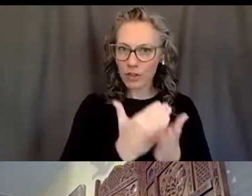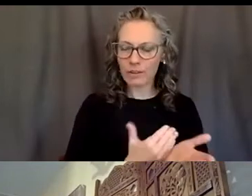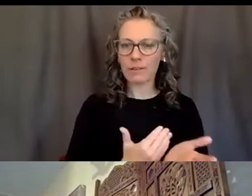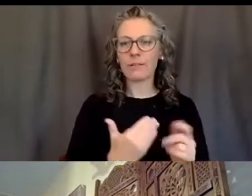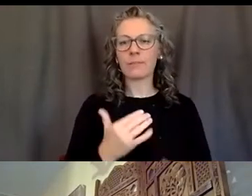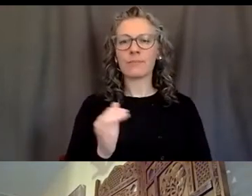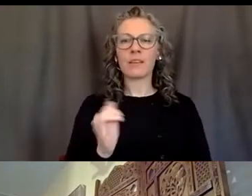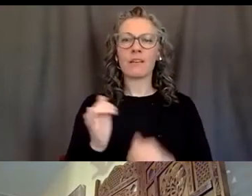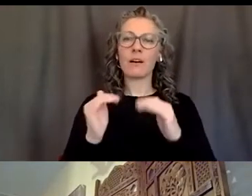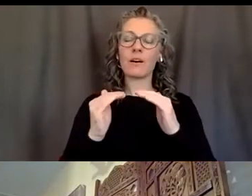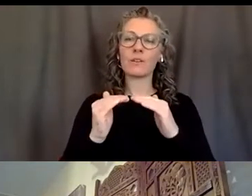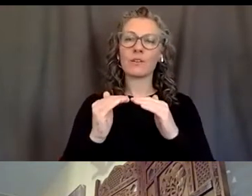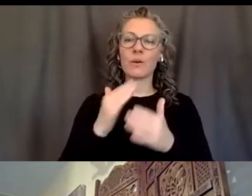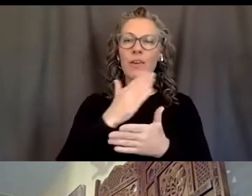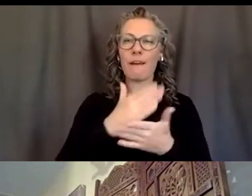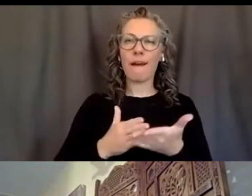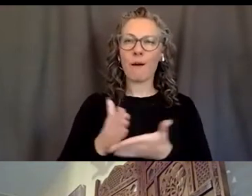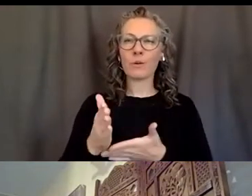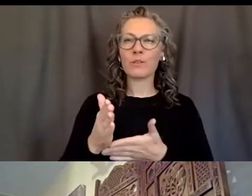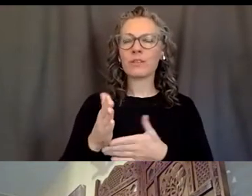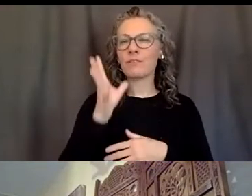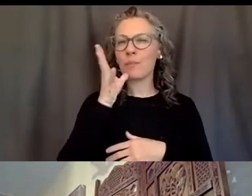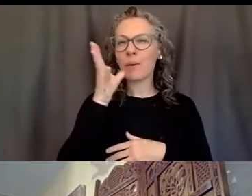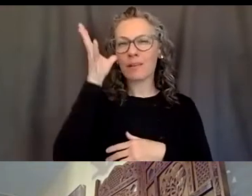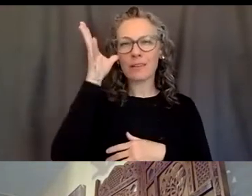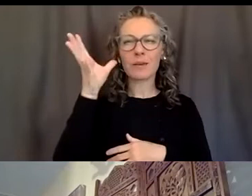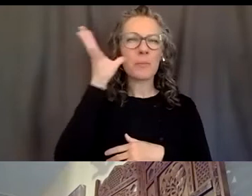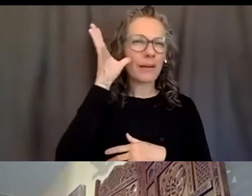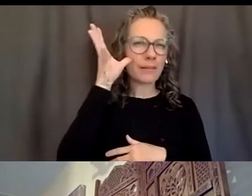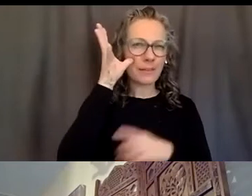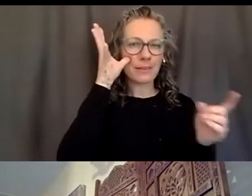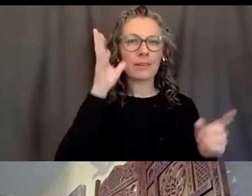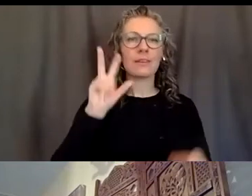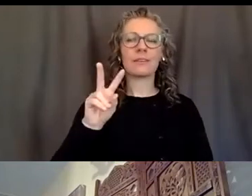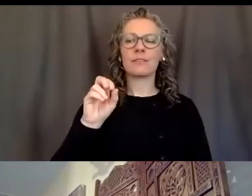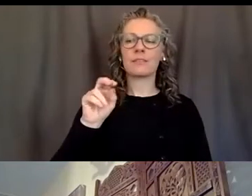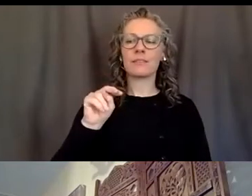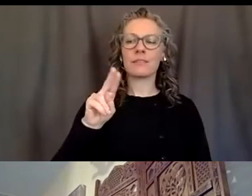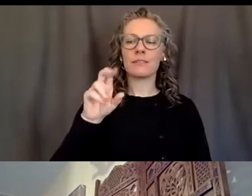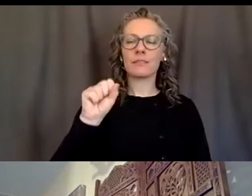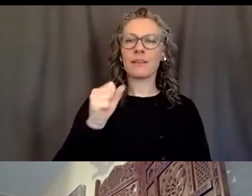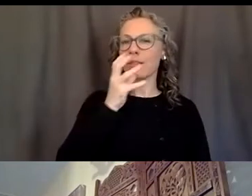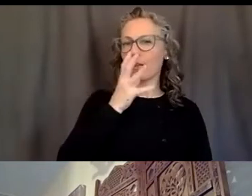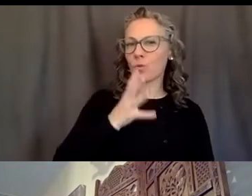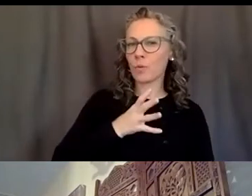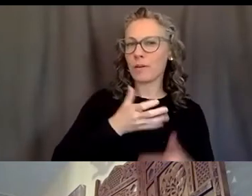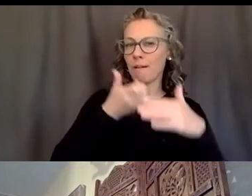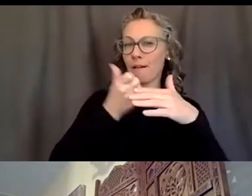the house of parenting. And then so the Venus, the woman, hey, on the midheaven